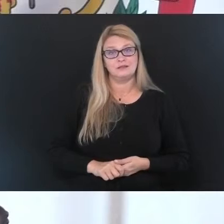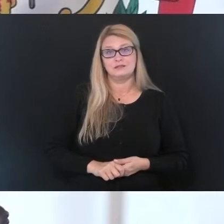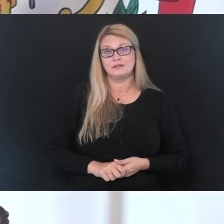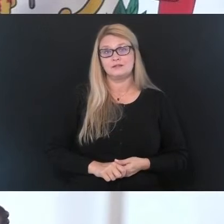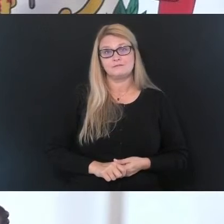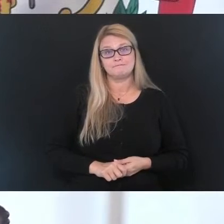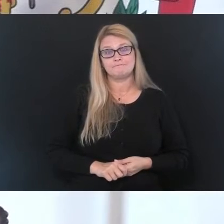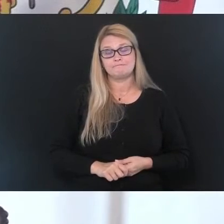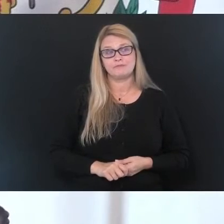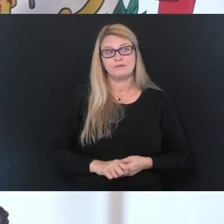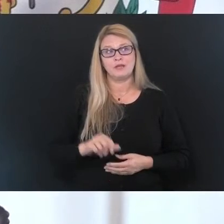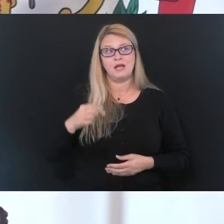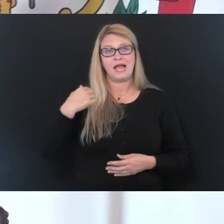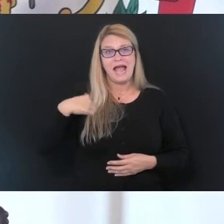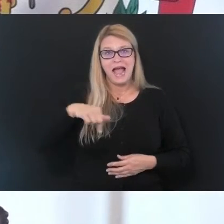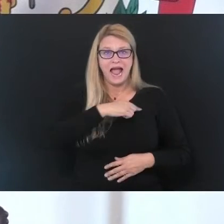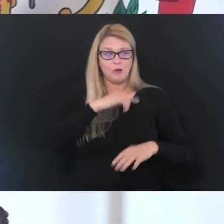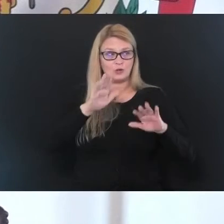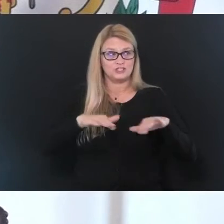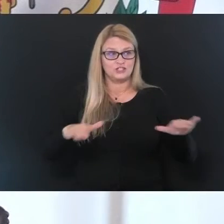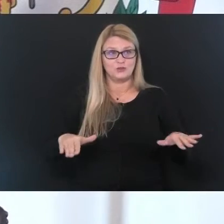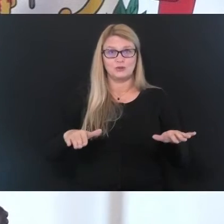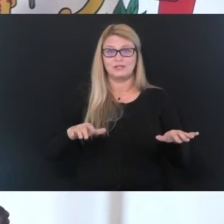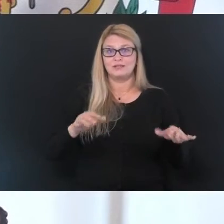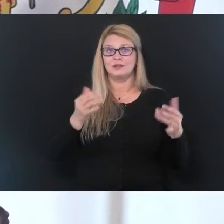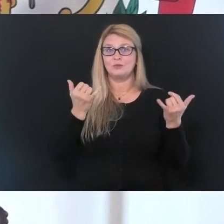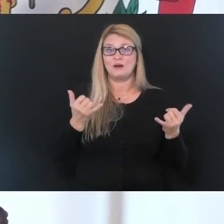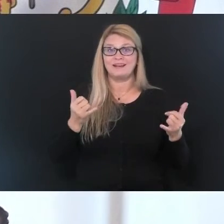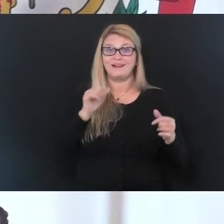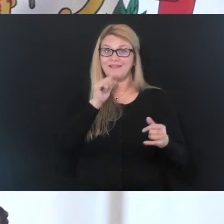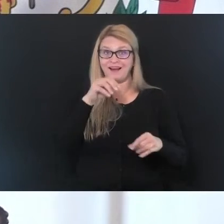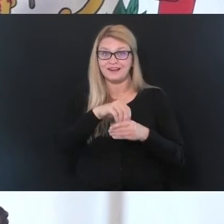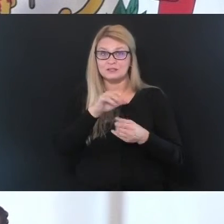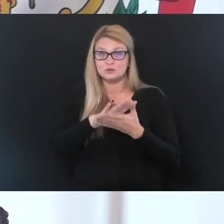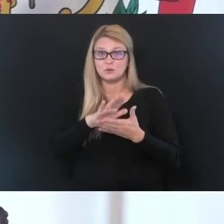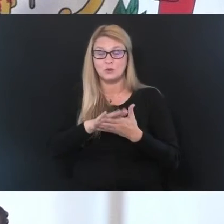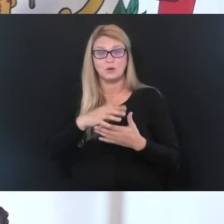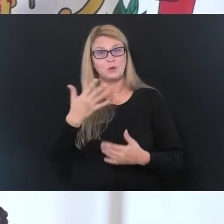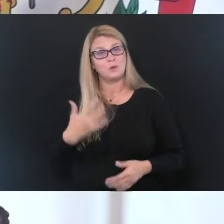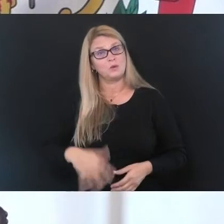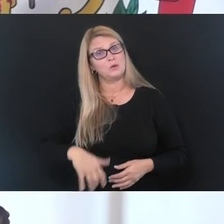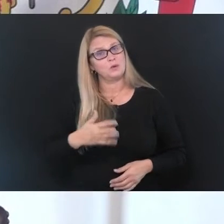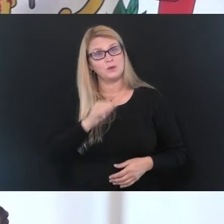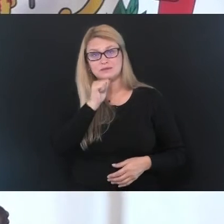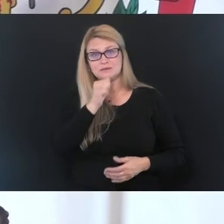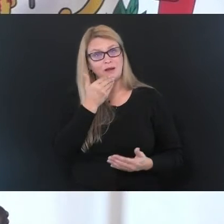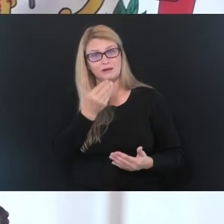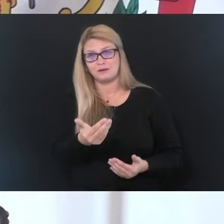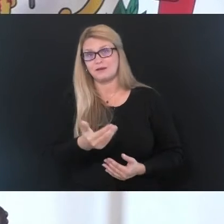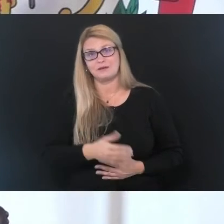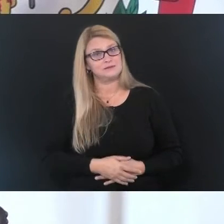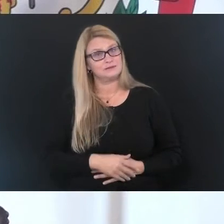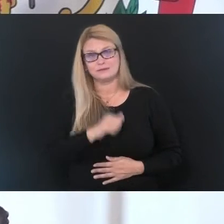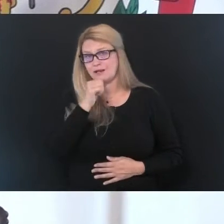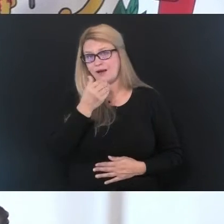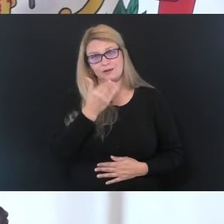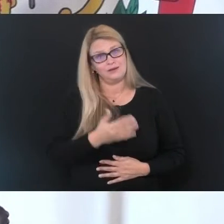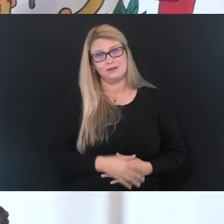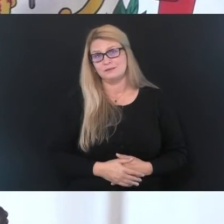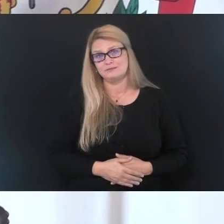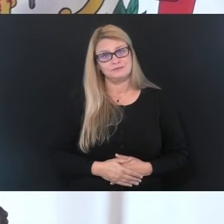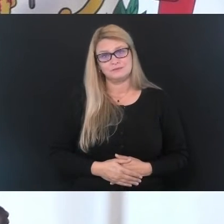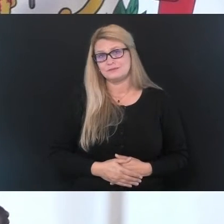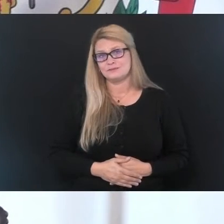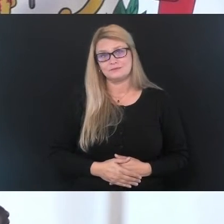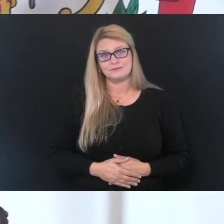really happening to our kids by not being in school. It's not good. It's just not good.